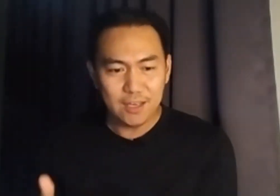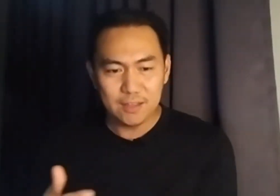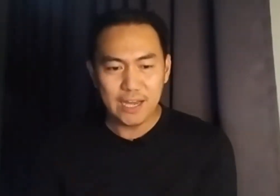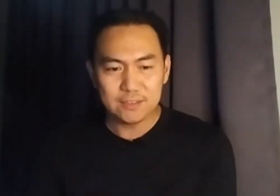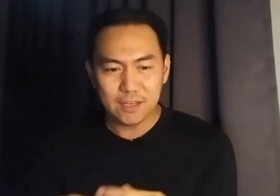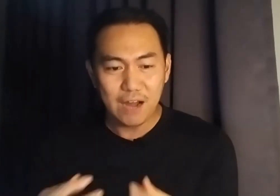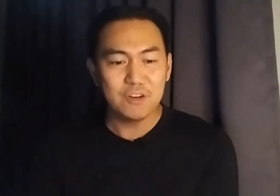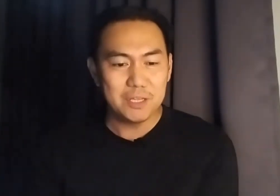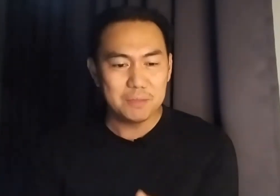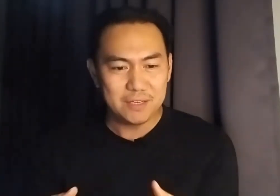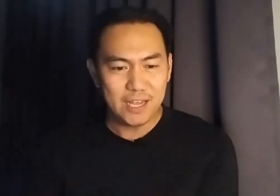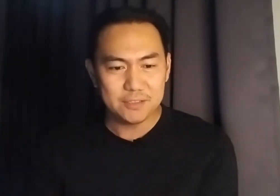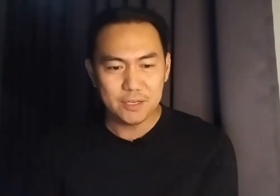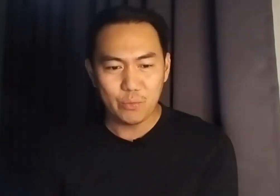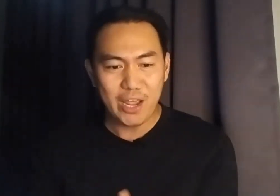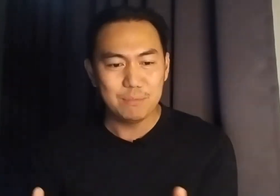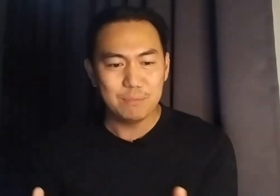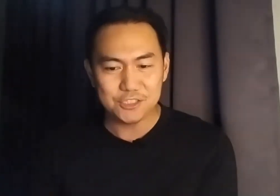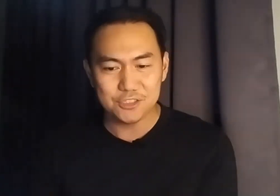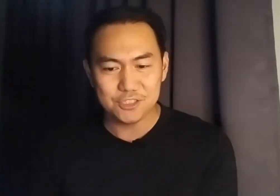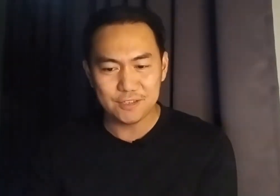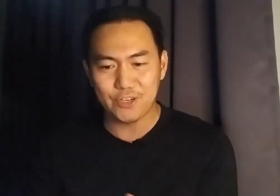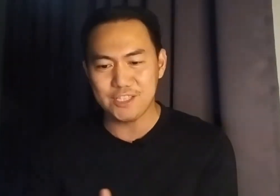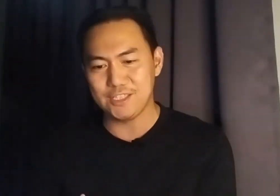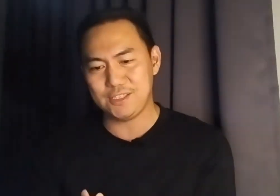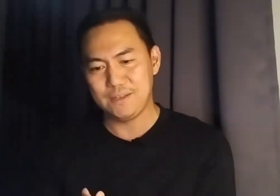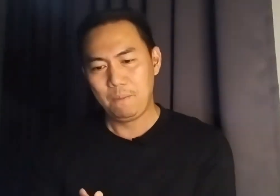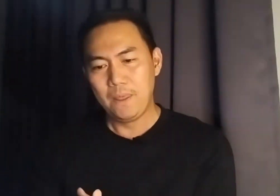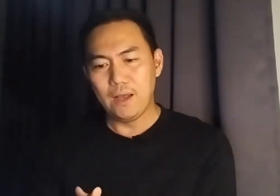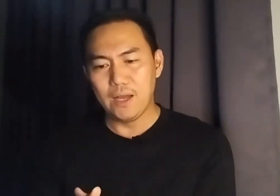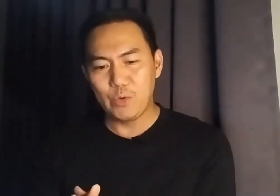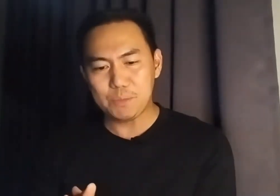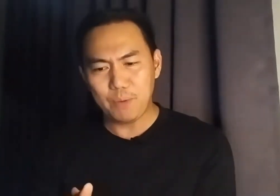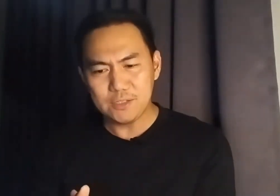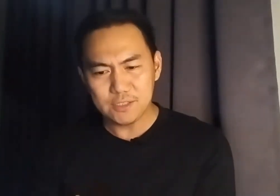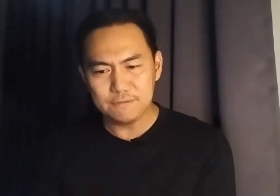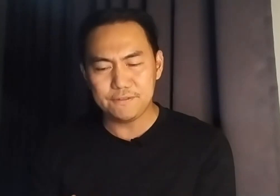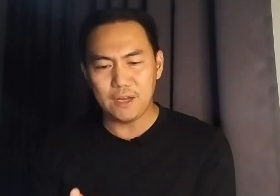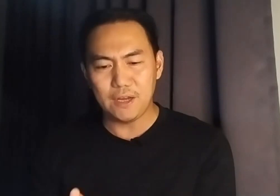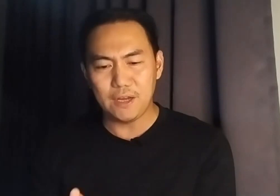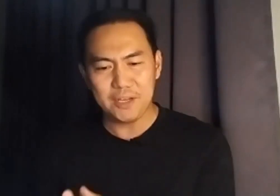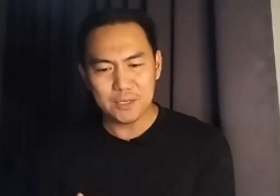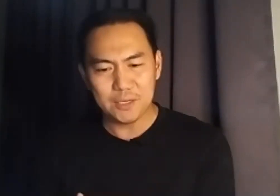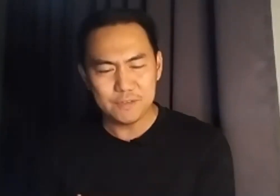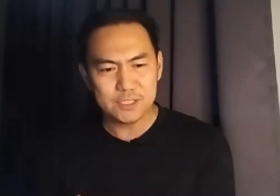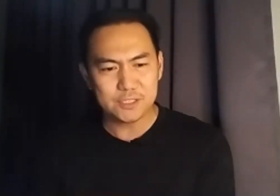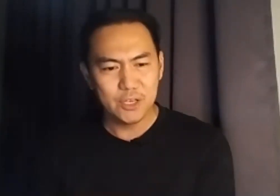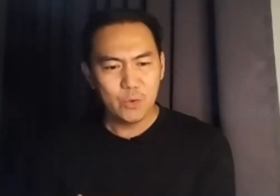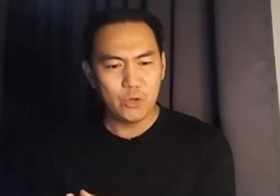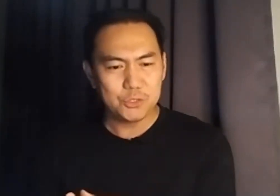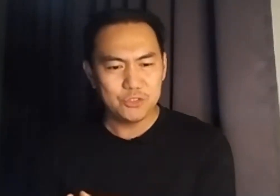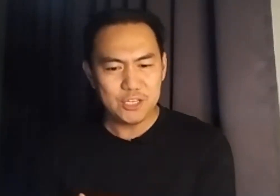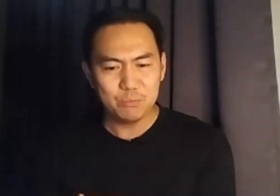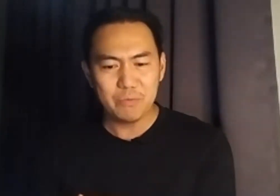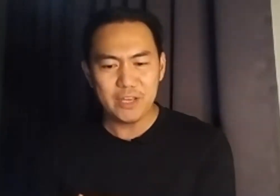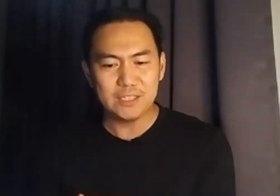in that government mandated rehabilitation center, for instance. Responsive medical services would